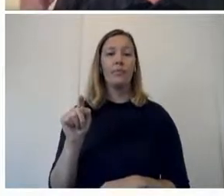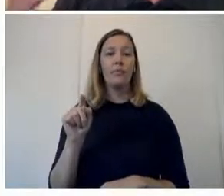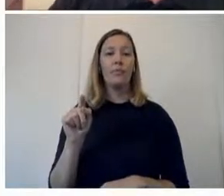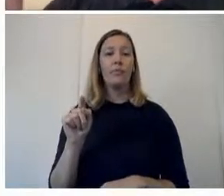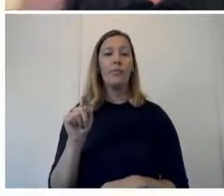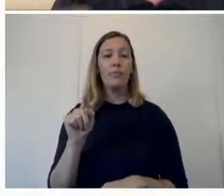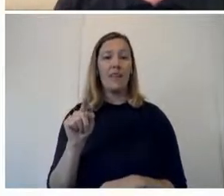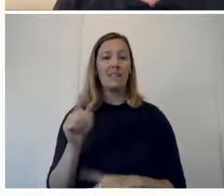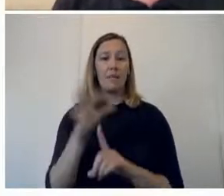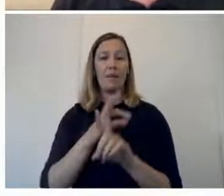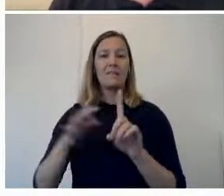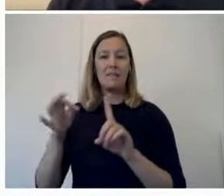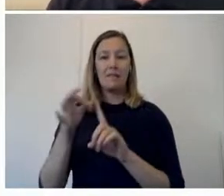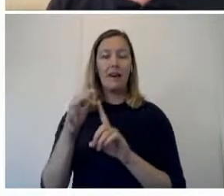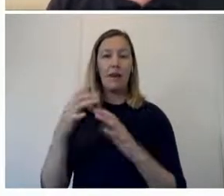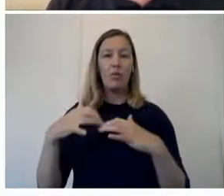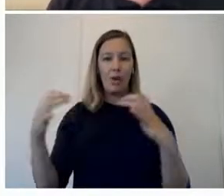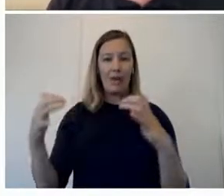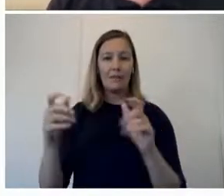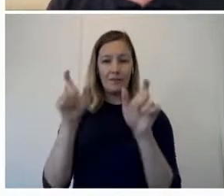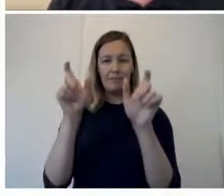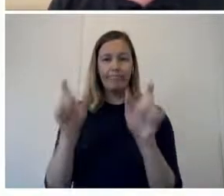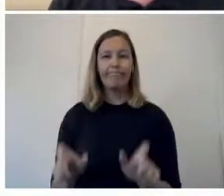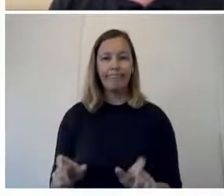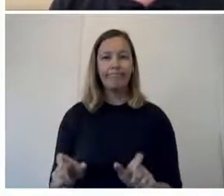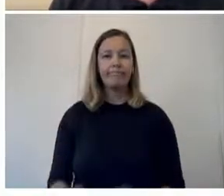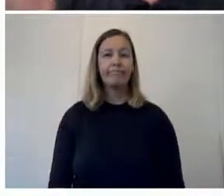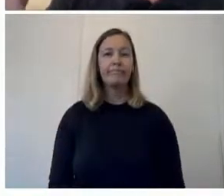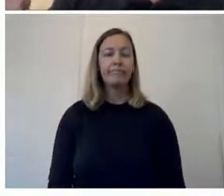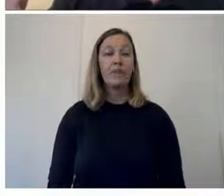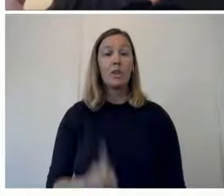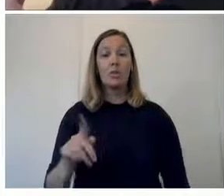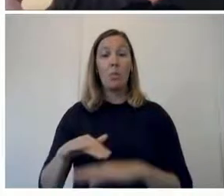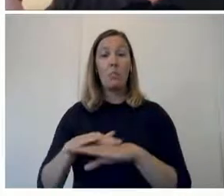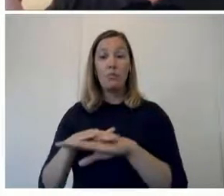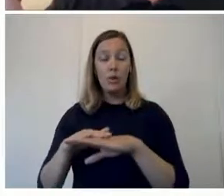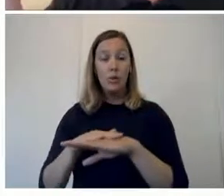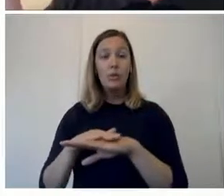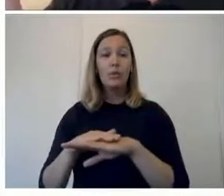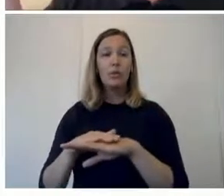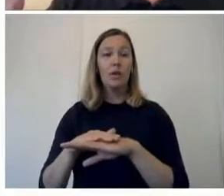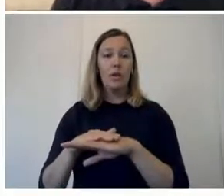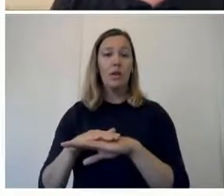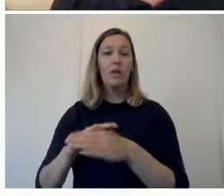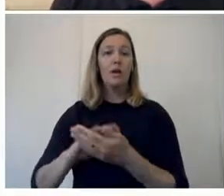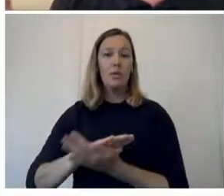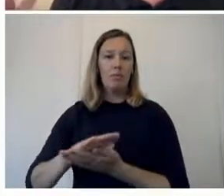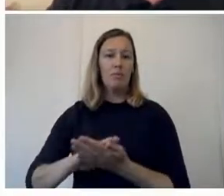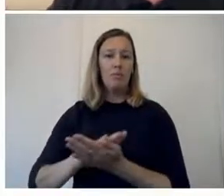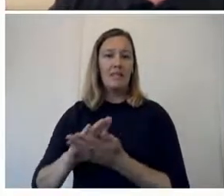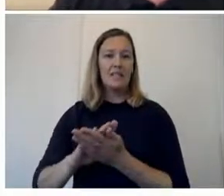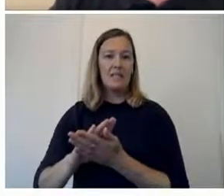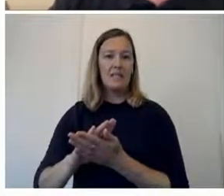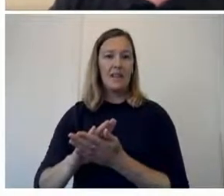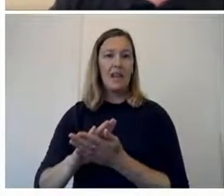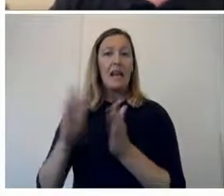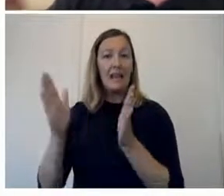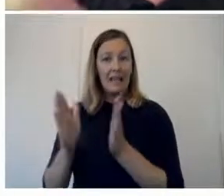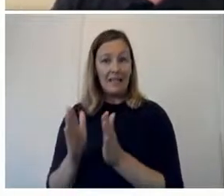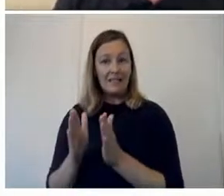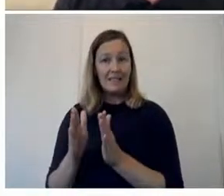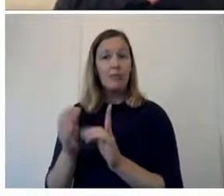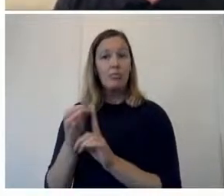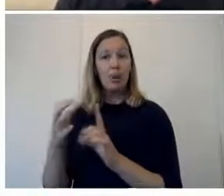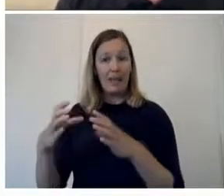the Pasifika audience. And so where it's blue, it means it's lower. There are fewer of that